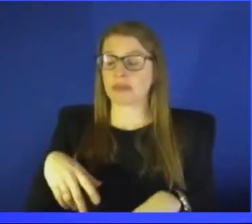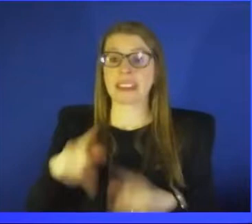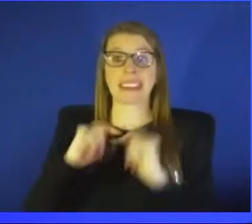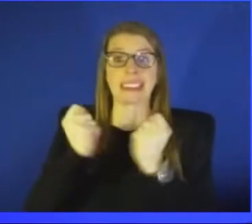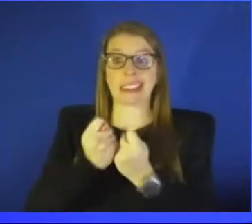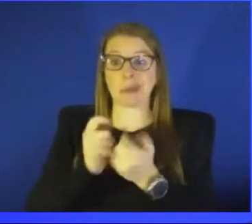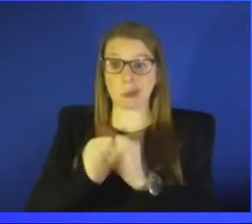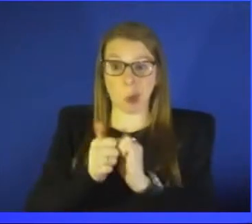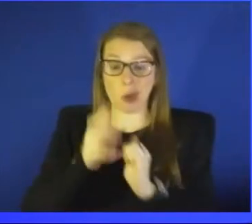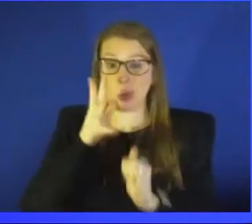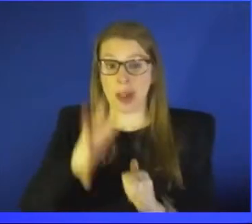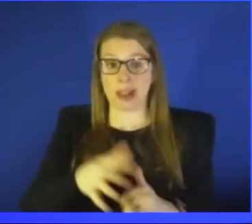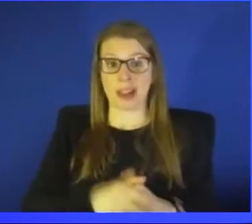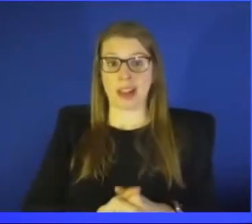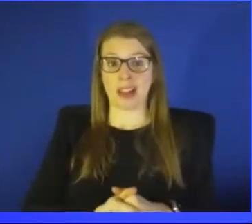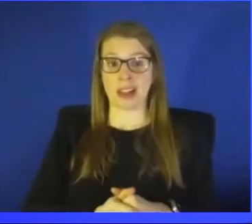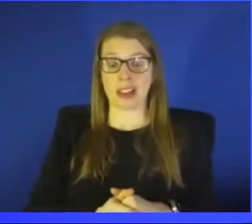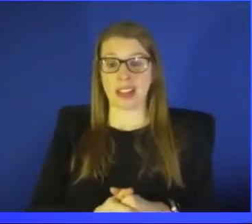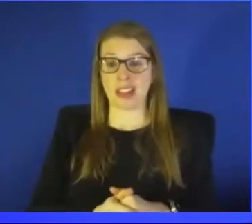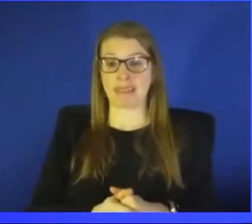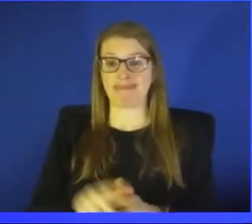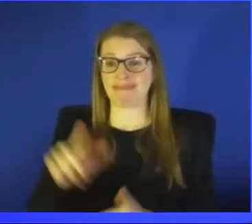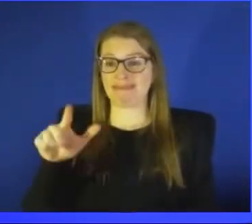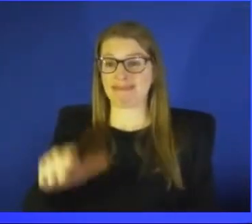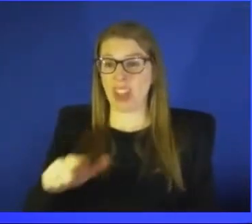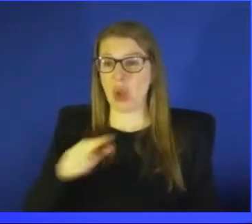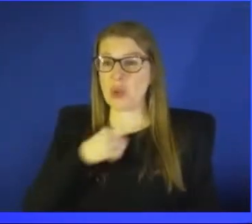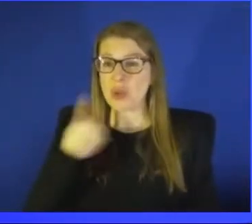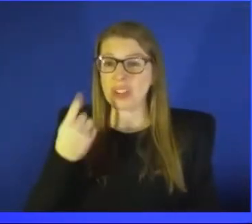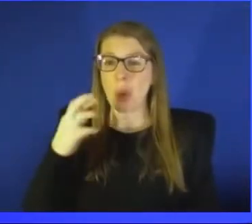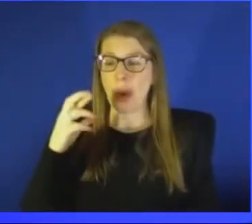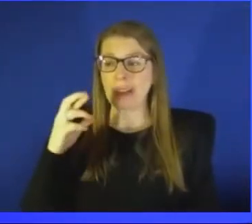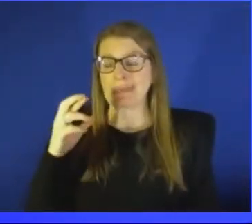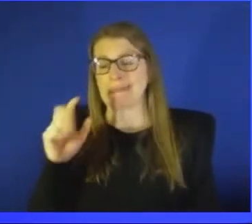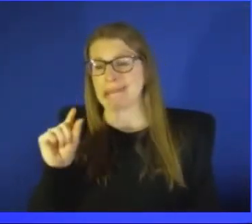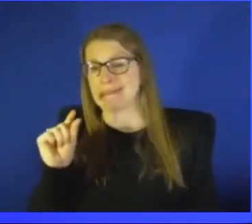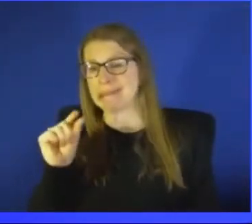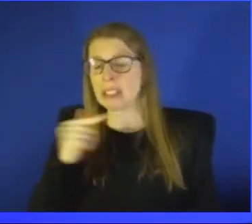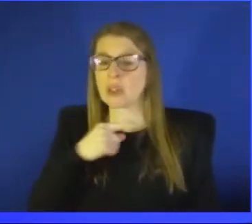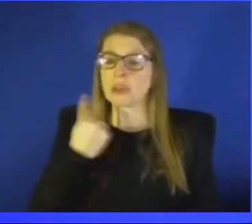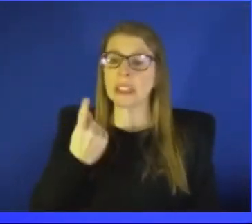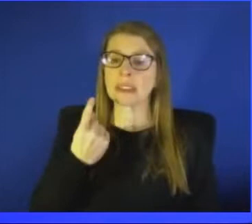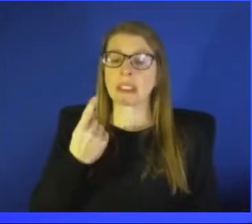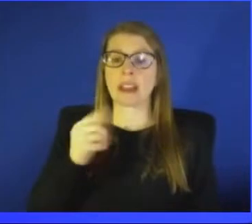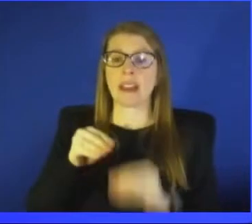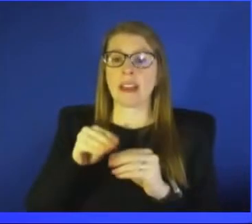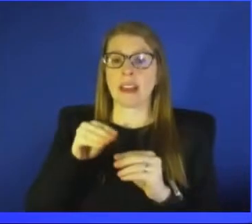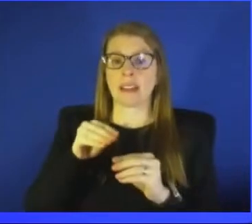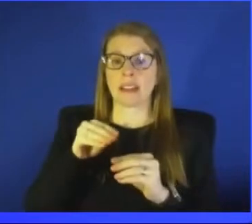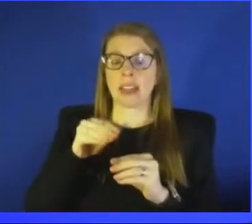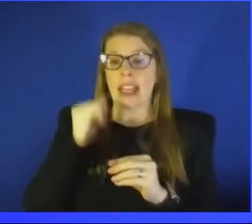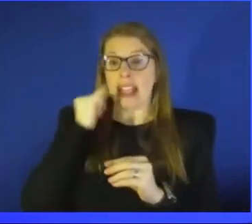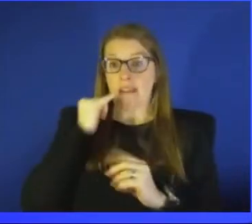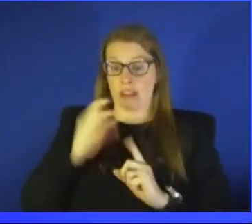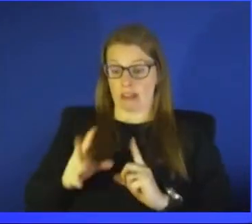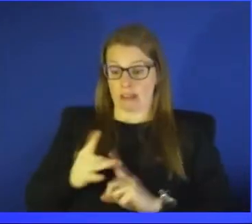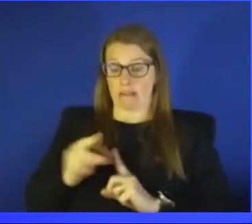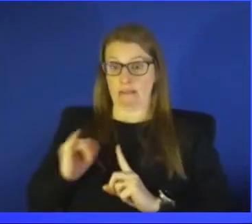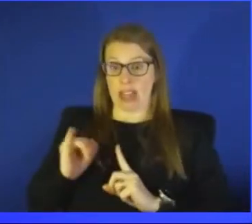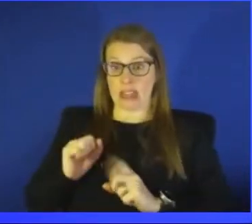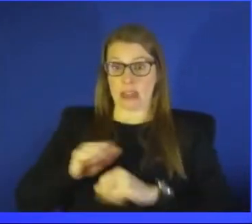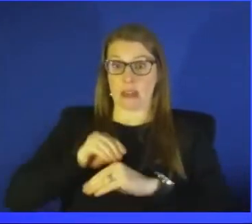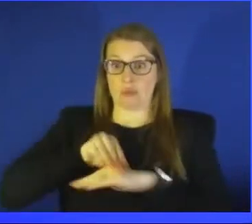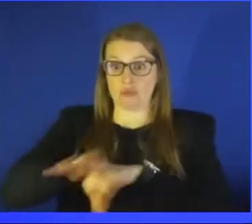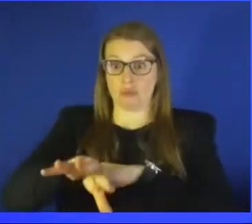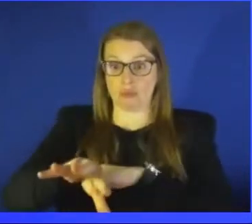very low risk or little risk of infecting others should you be infected, or getting infected yourself if you're doing